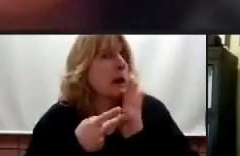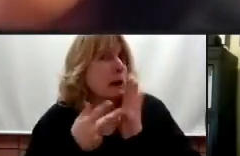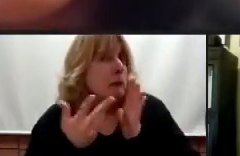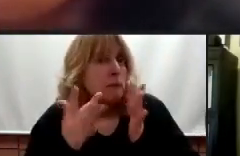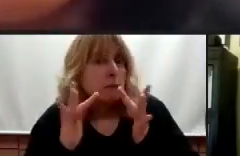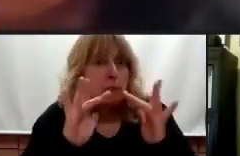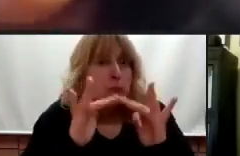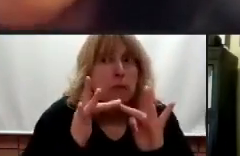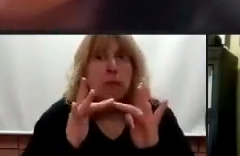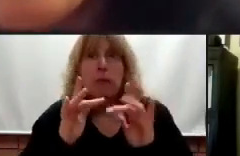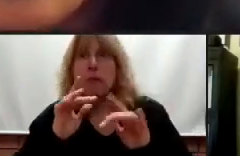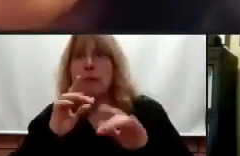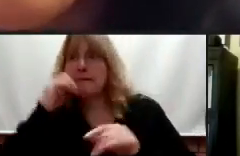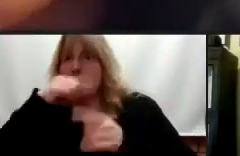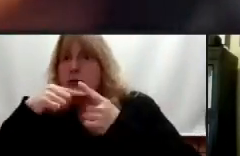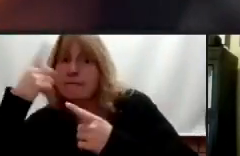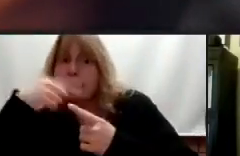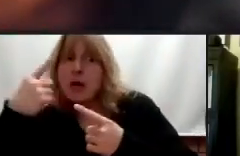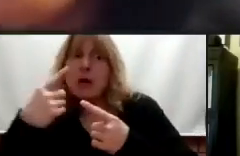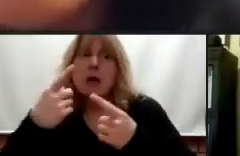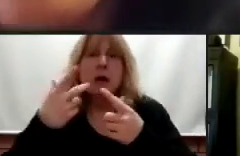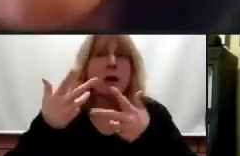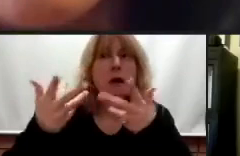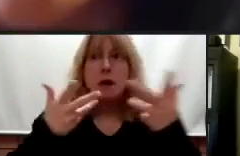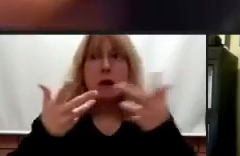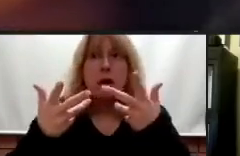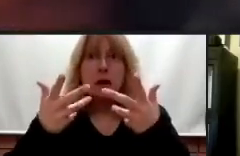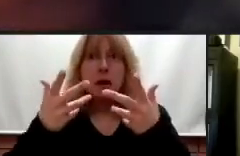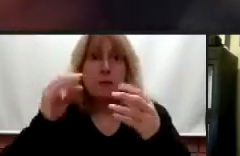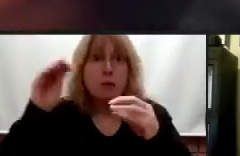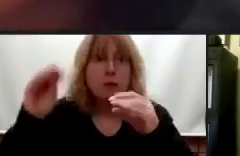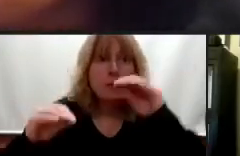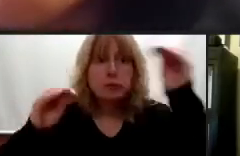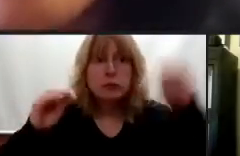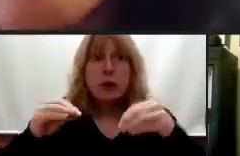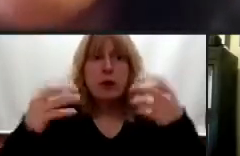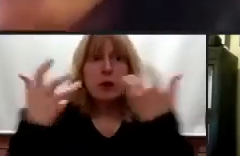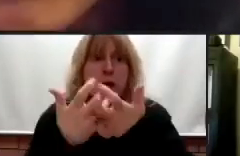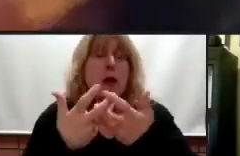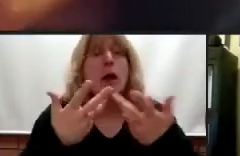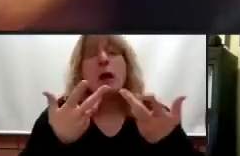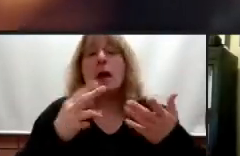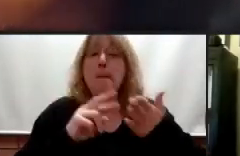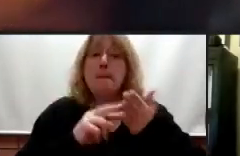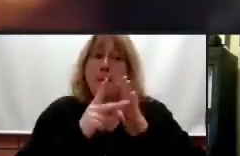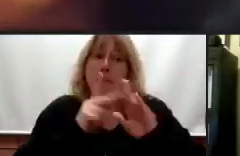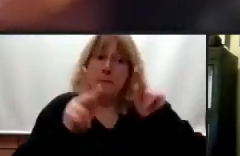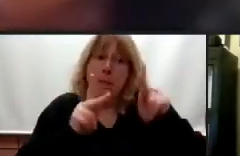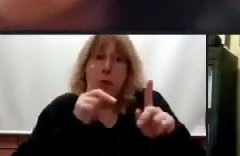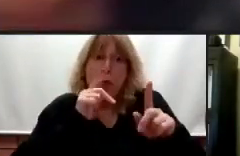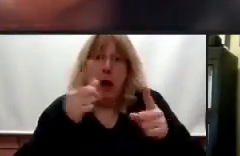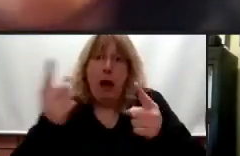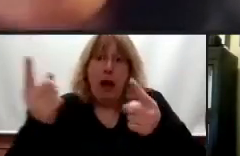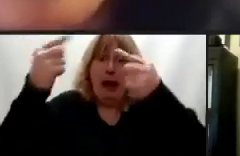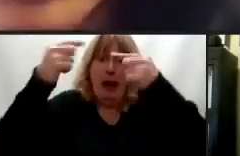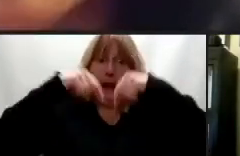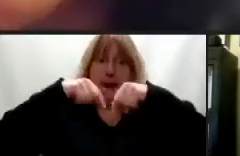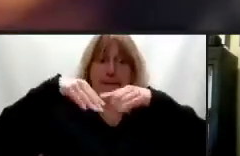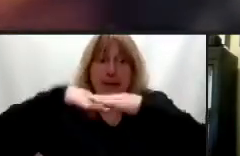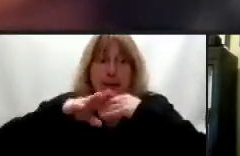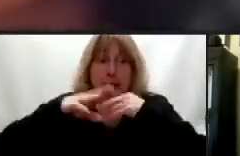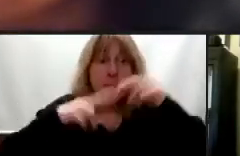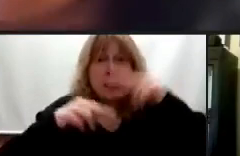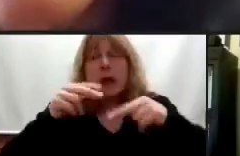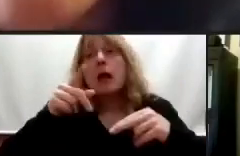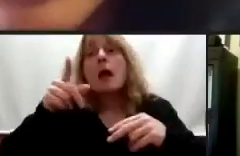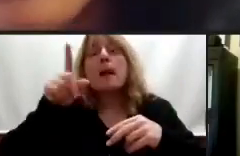the safety precautions that we started this year. So in individuals coming in the building, you know, they would have to have their temperature taken.